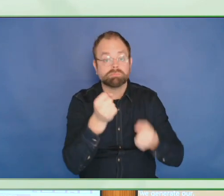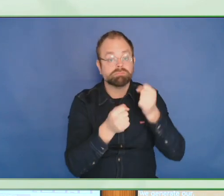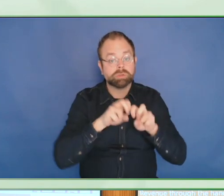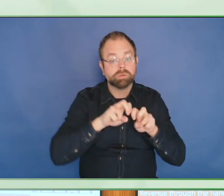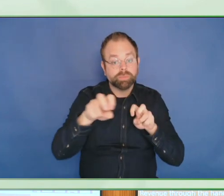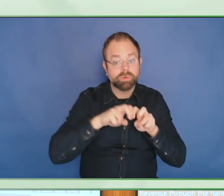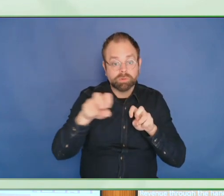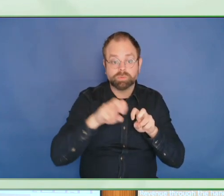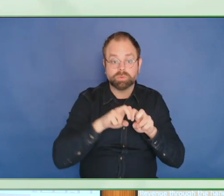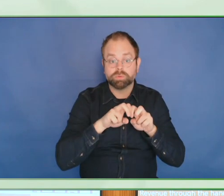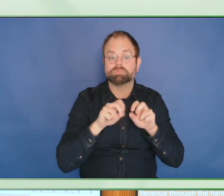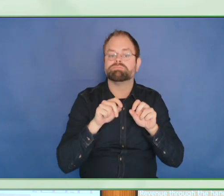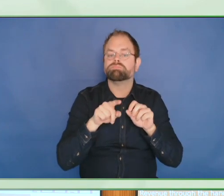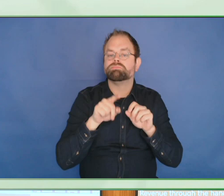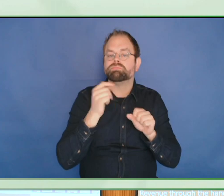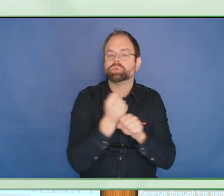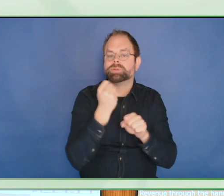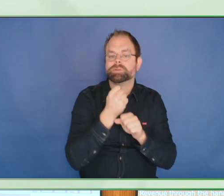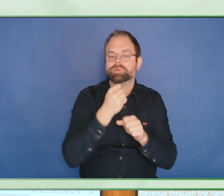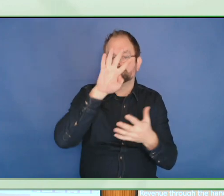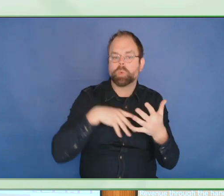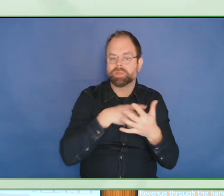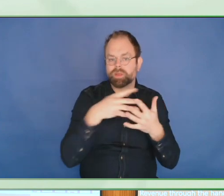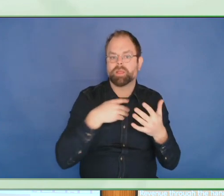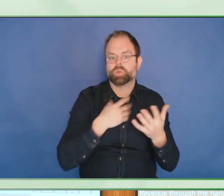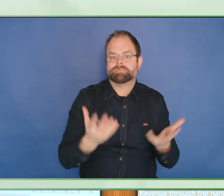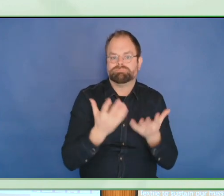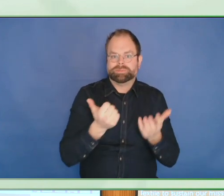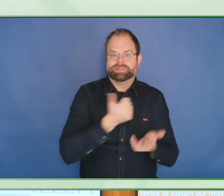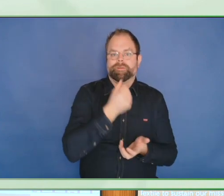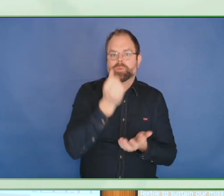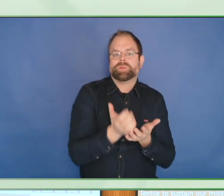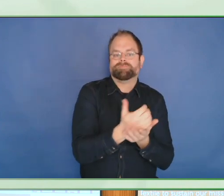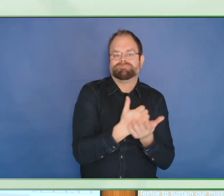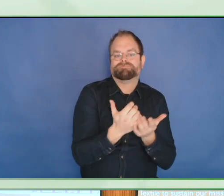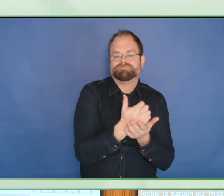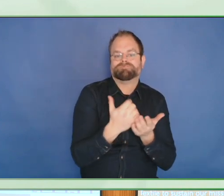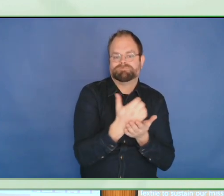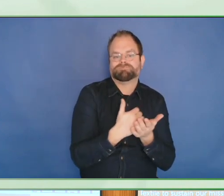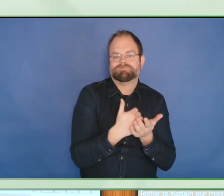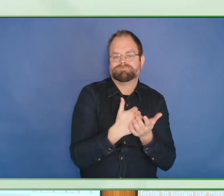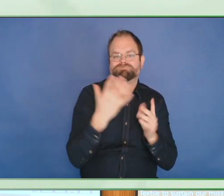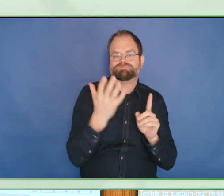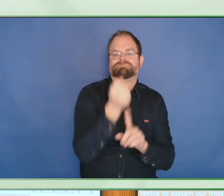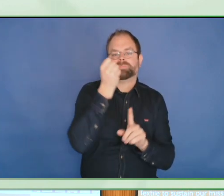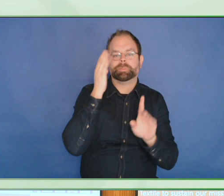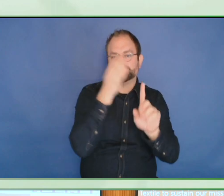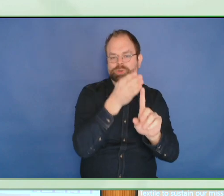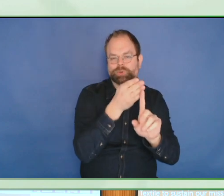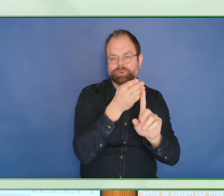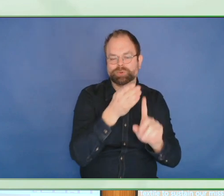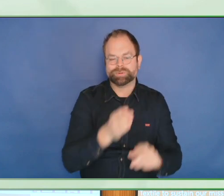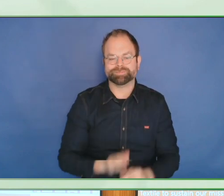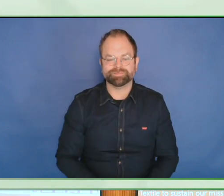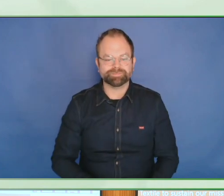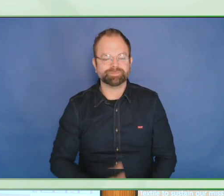to sustain our mission. ALNOUR has an impact that reaches far beyond the workplace.